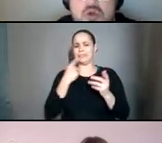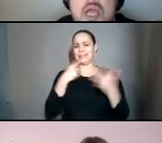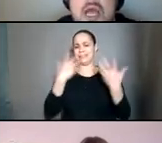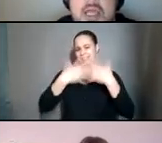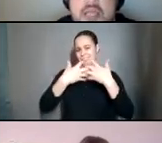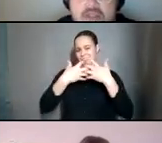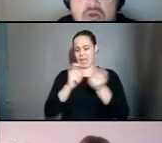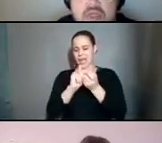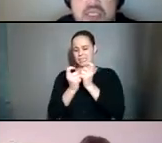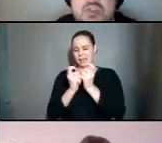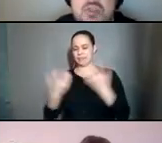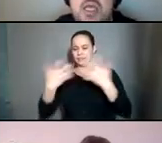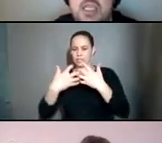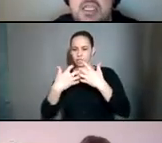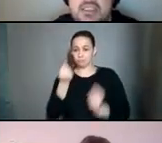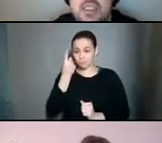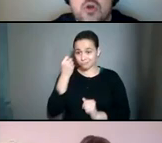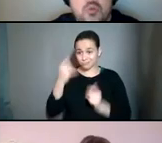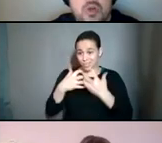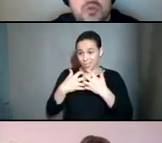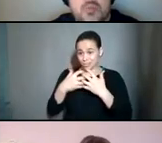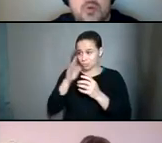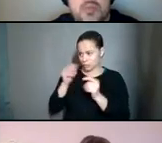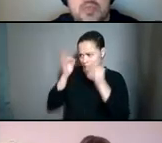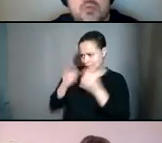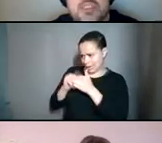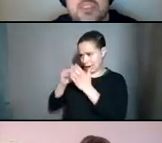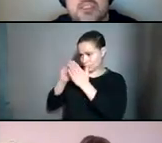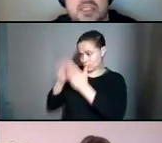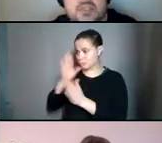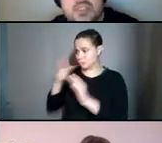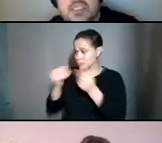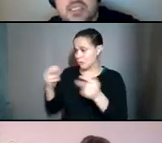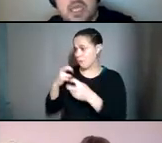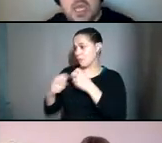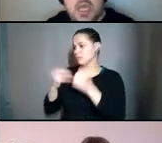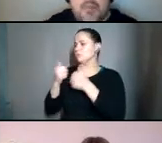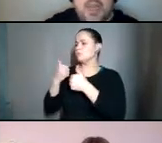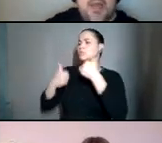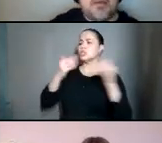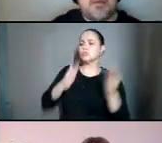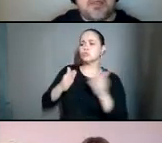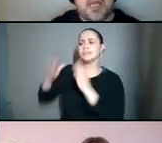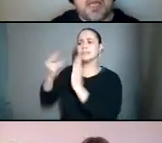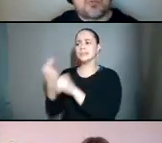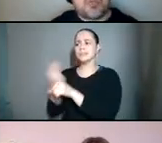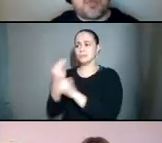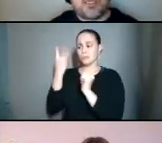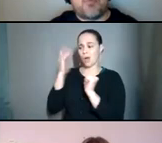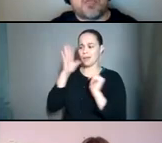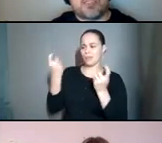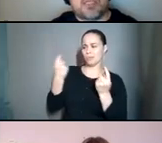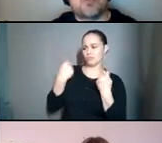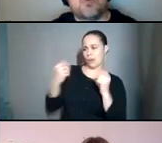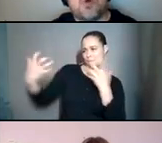engine analyzes how students solve problems and what strategies they use in order to meet them where they are and progress their learning at exactly the